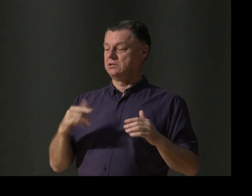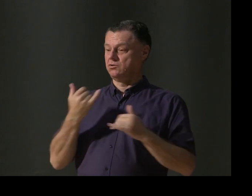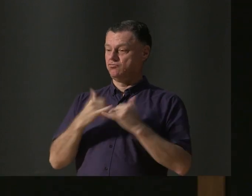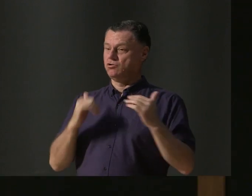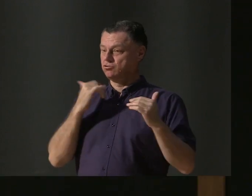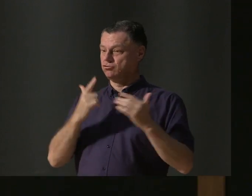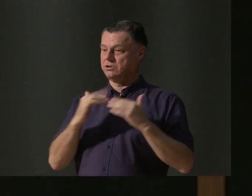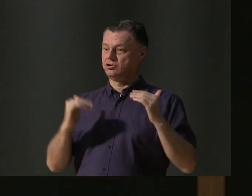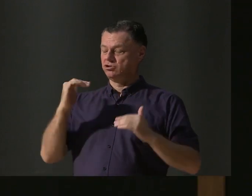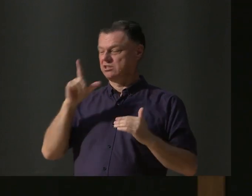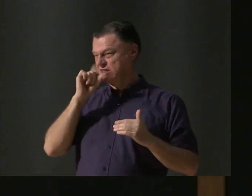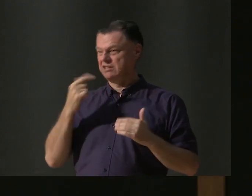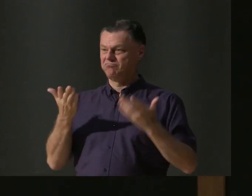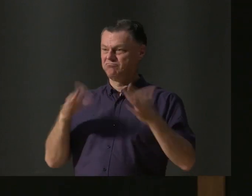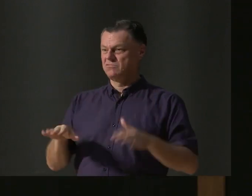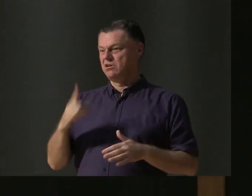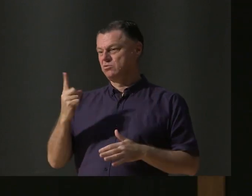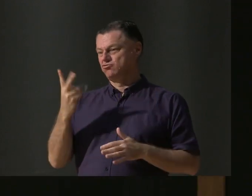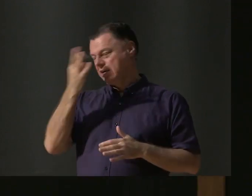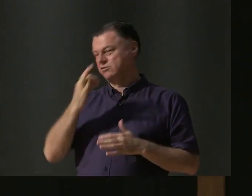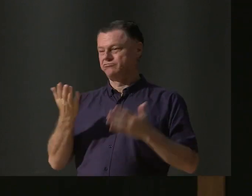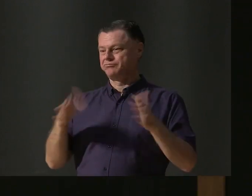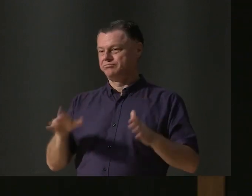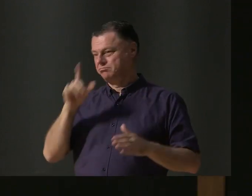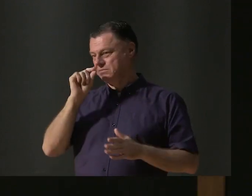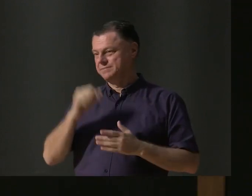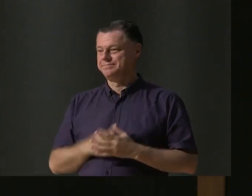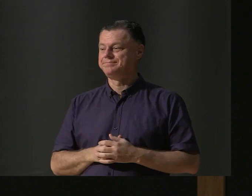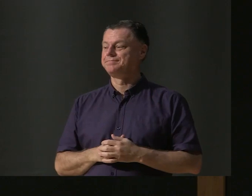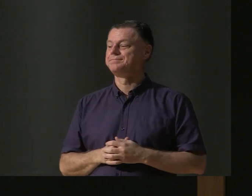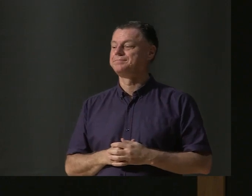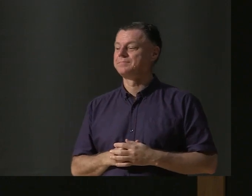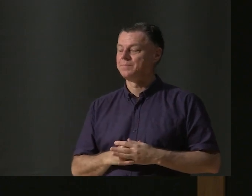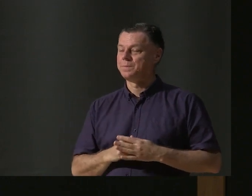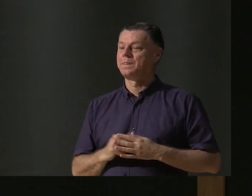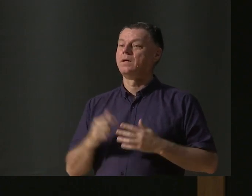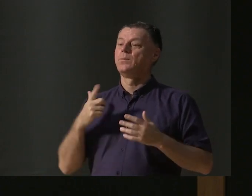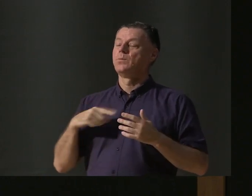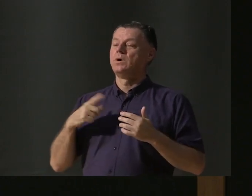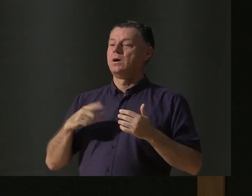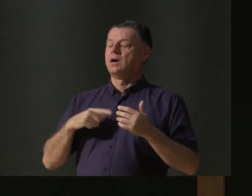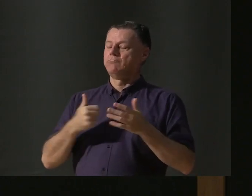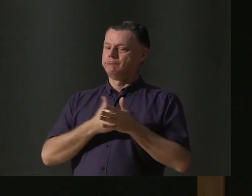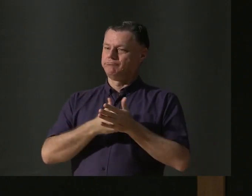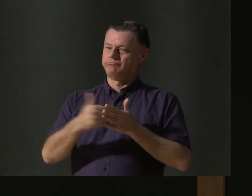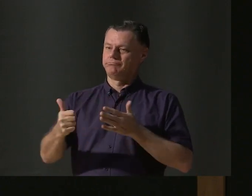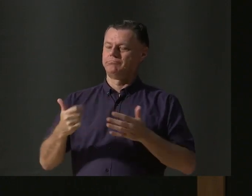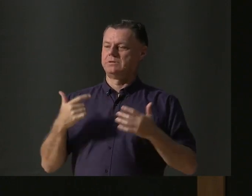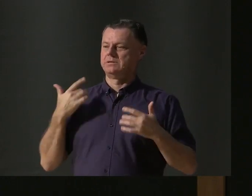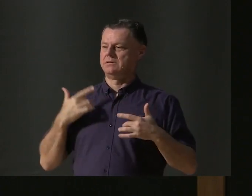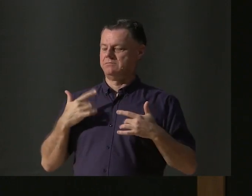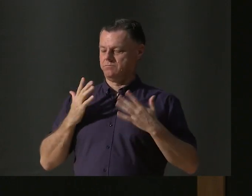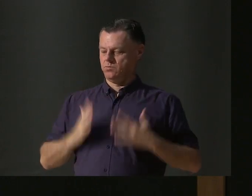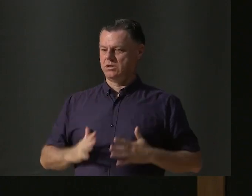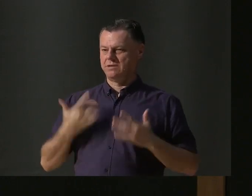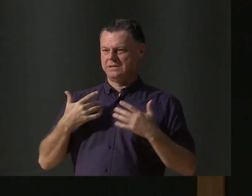hours. As if this pressure to keep his body operating at a healthy level isn't overwhelming